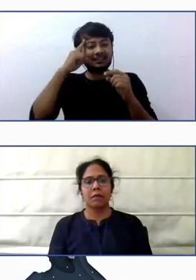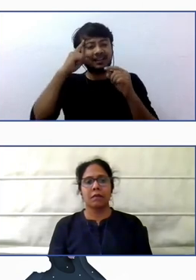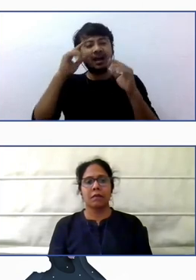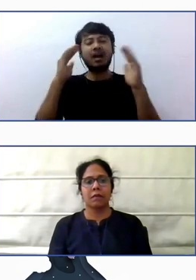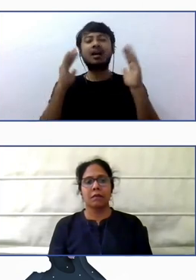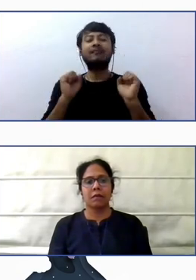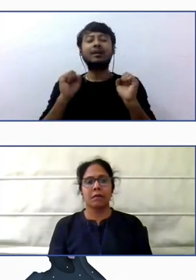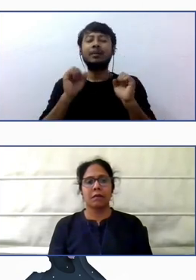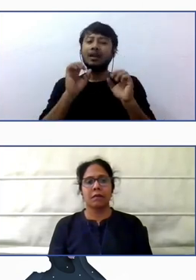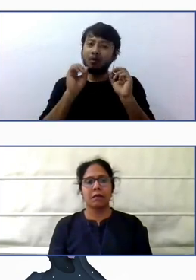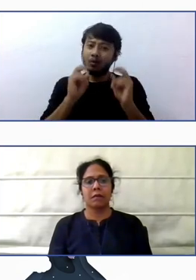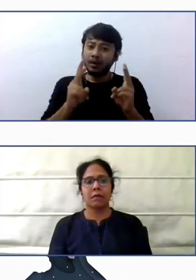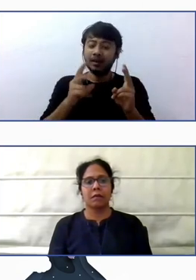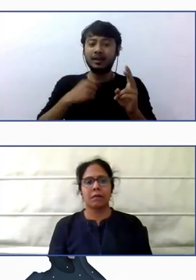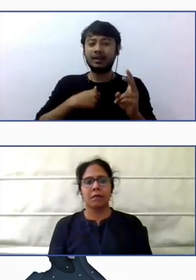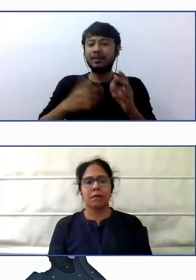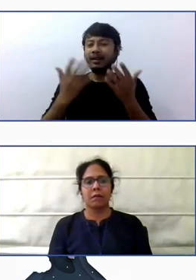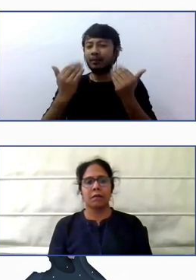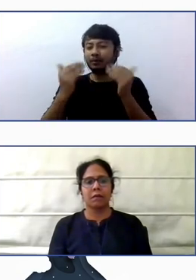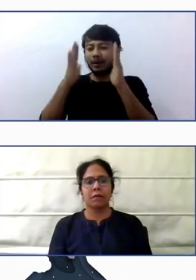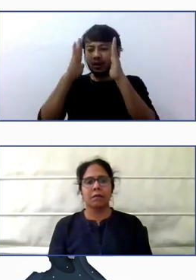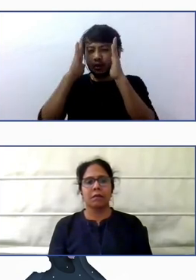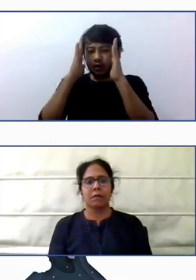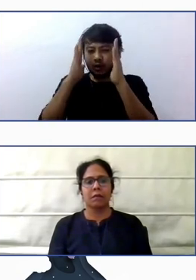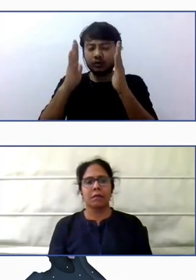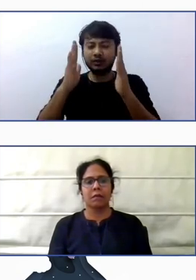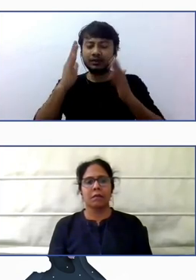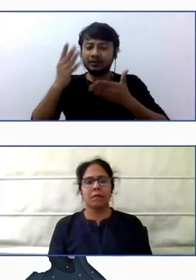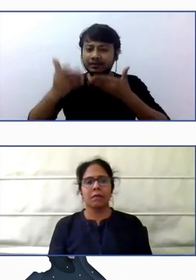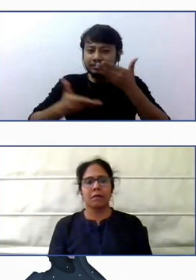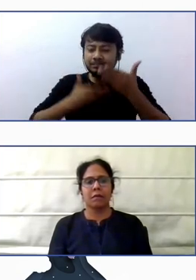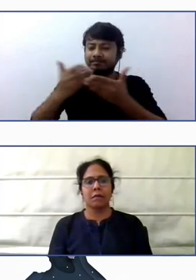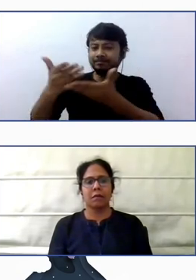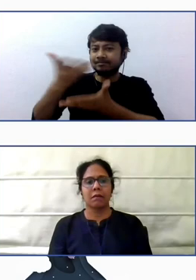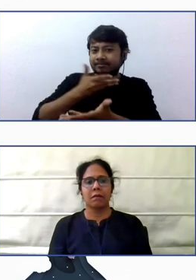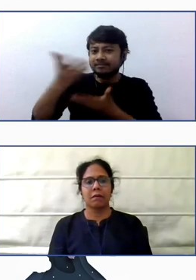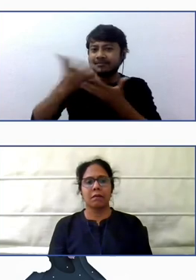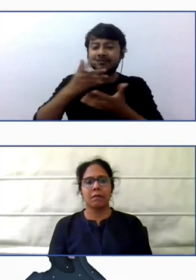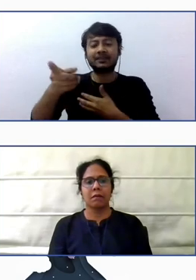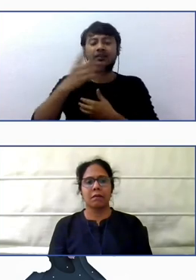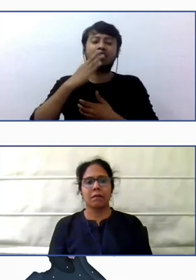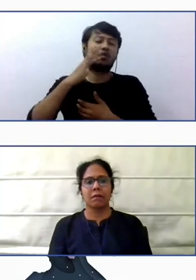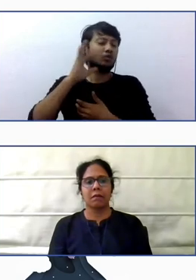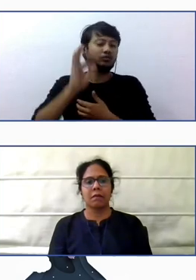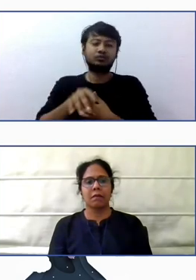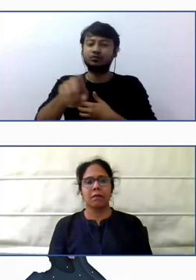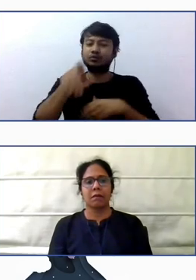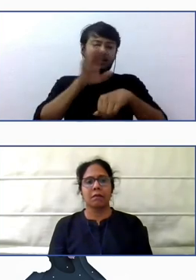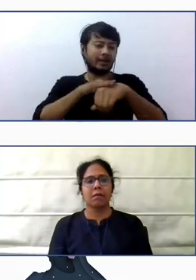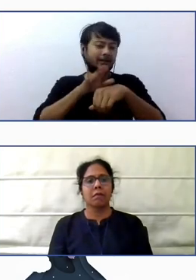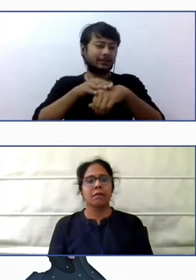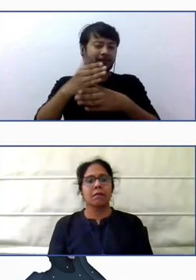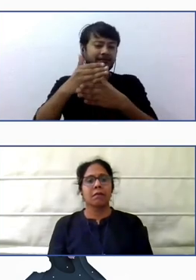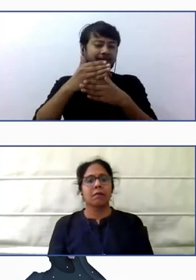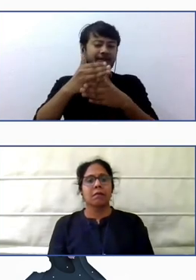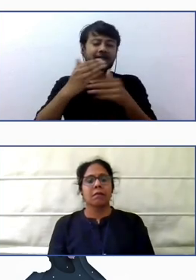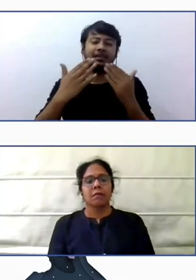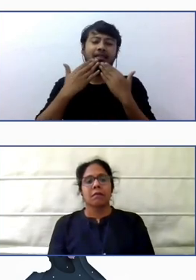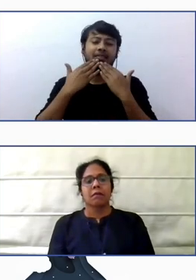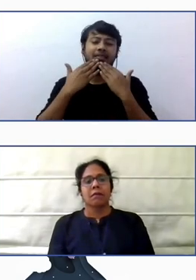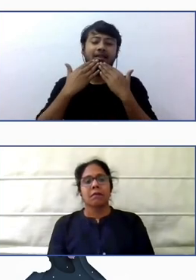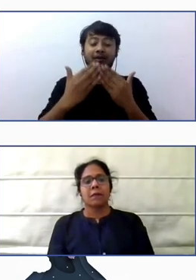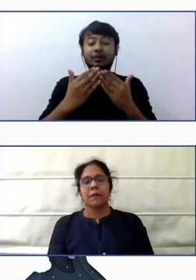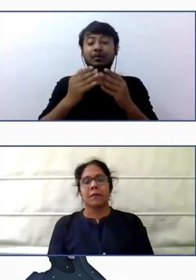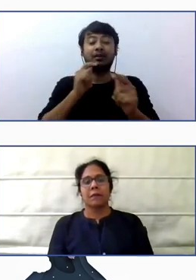questions, etc.? And that's very much true. Thanks for your sharing your experience, Padma. We have come to the end